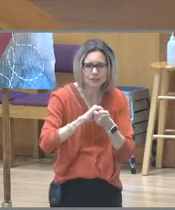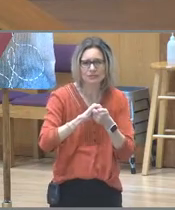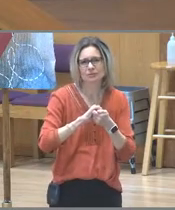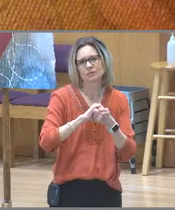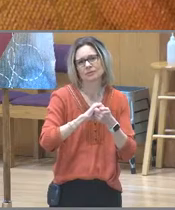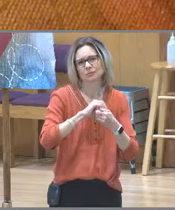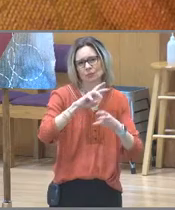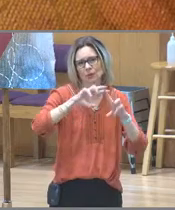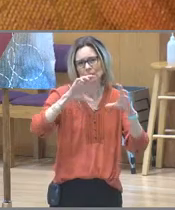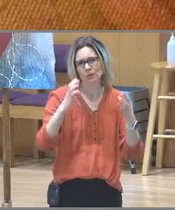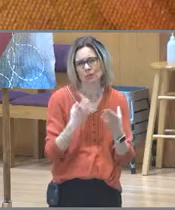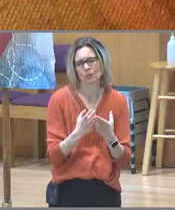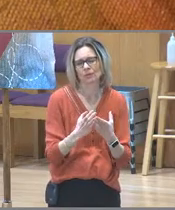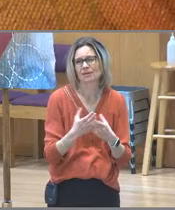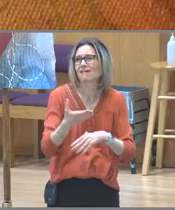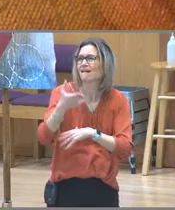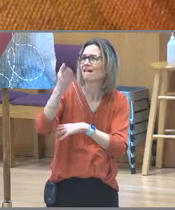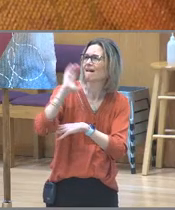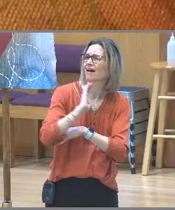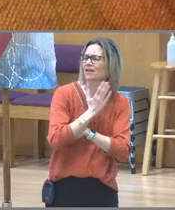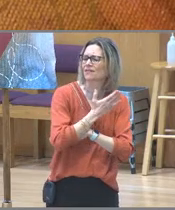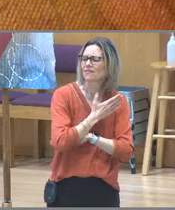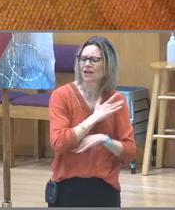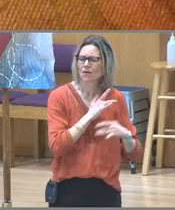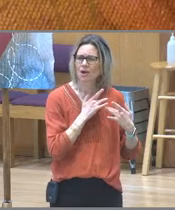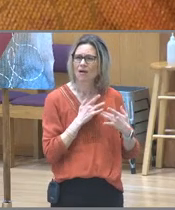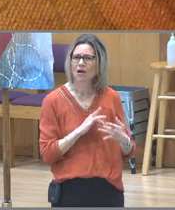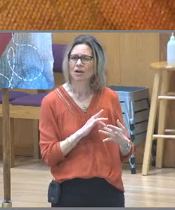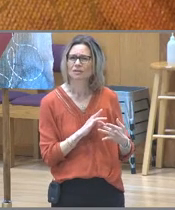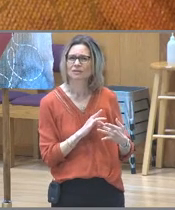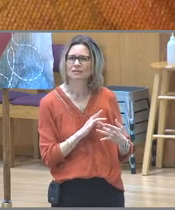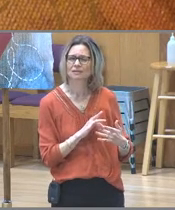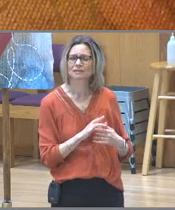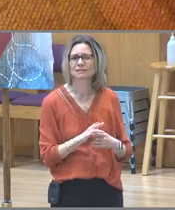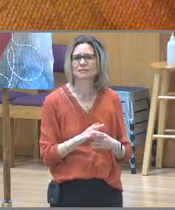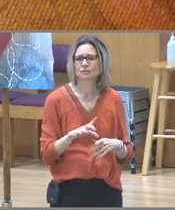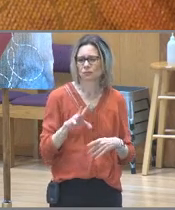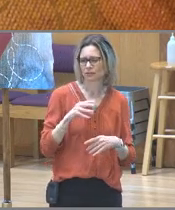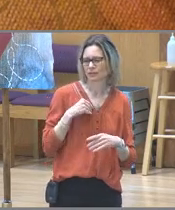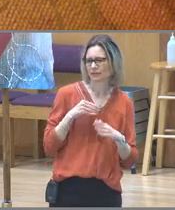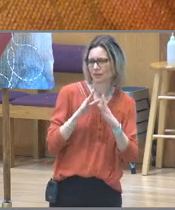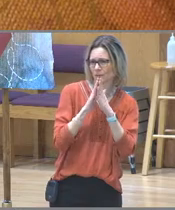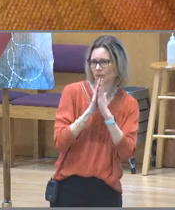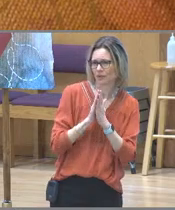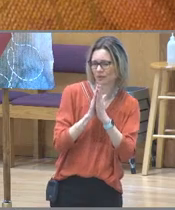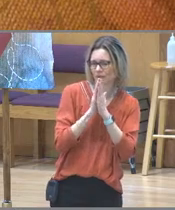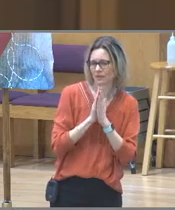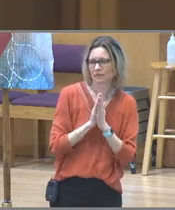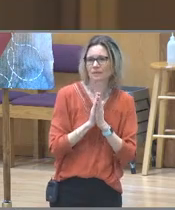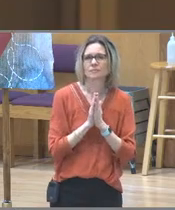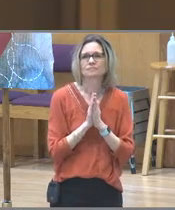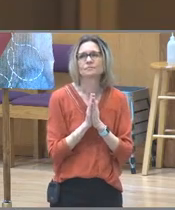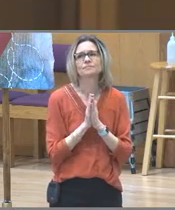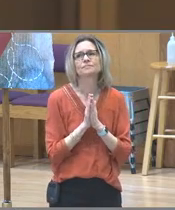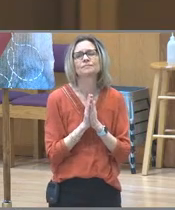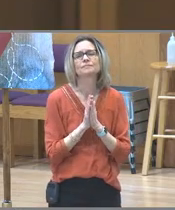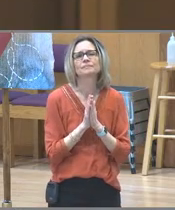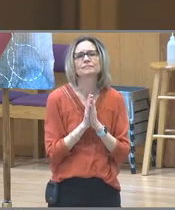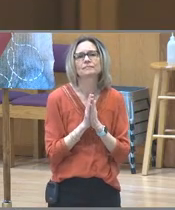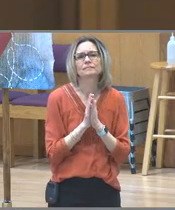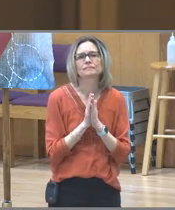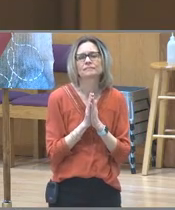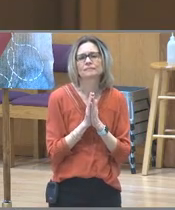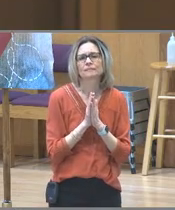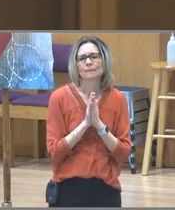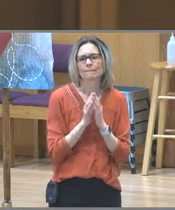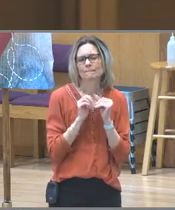world. God of our wandering hearts, receive our prayer. Abiding God,